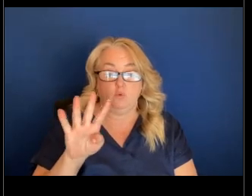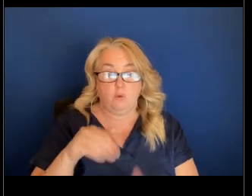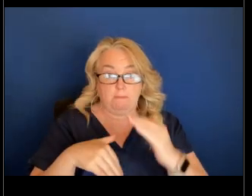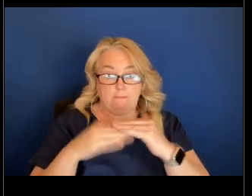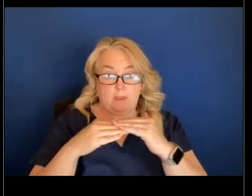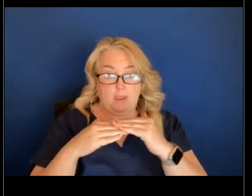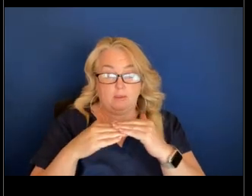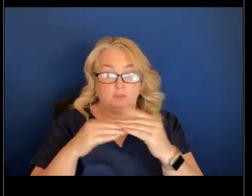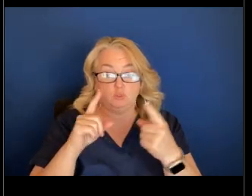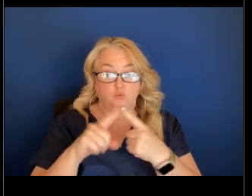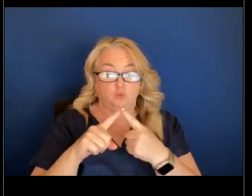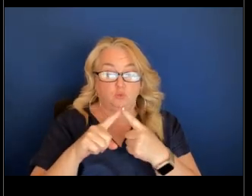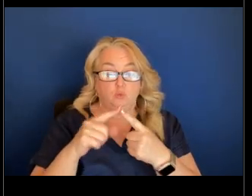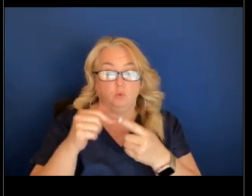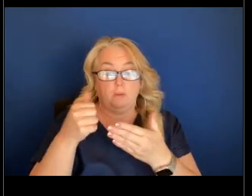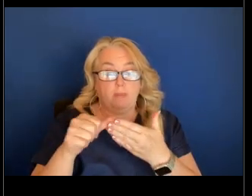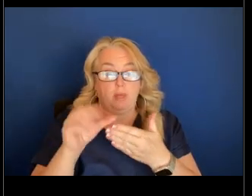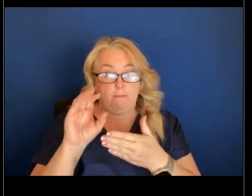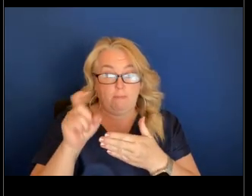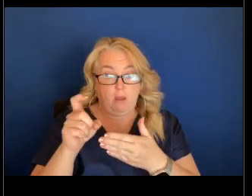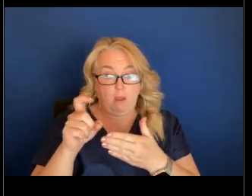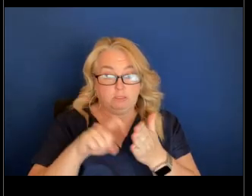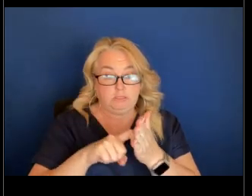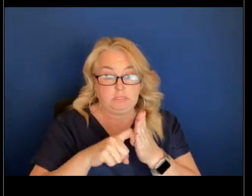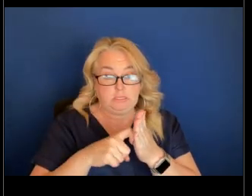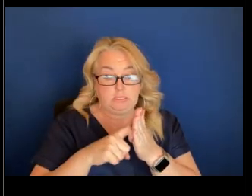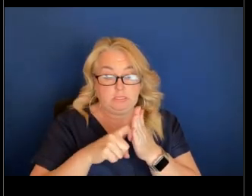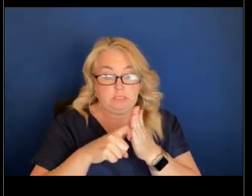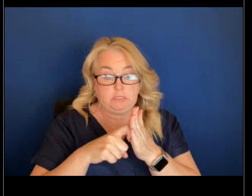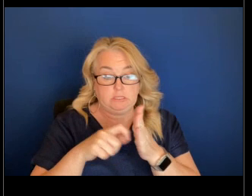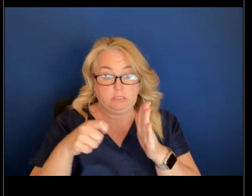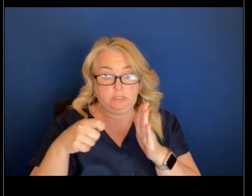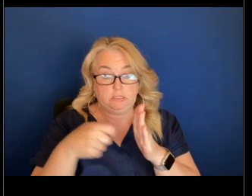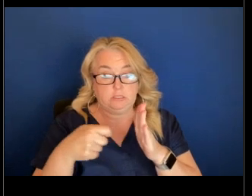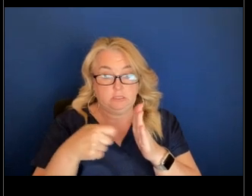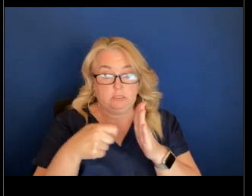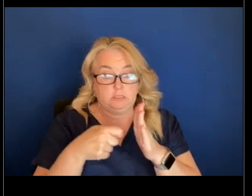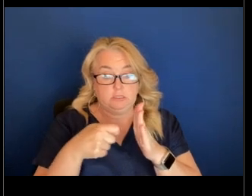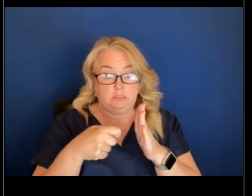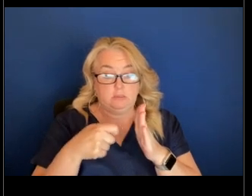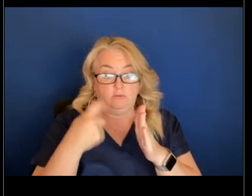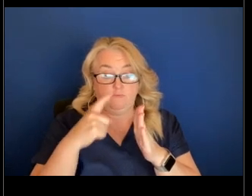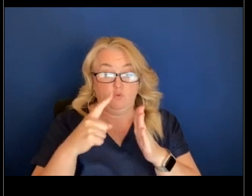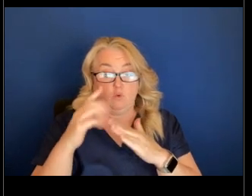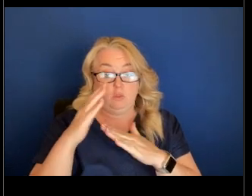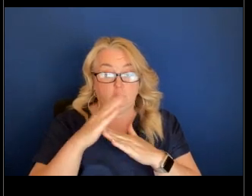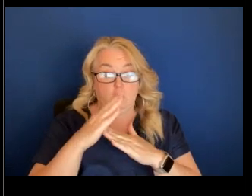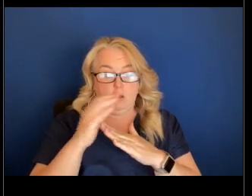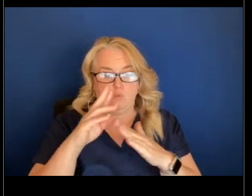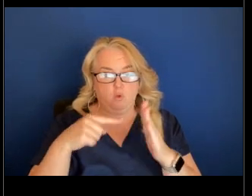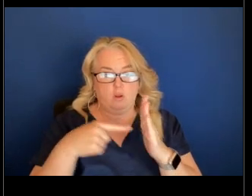the mailbox key operating part or the top of the mailbox?